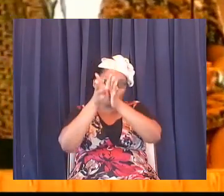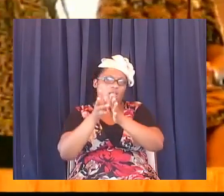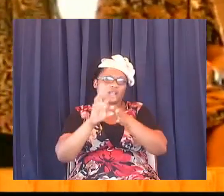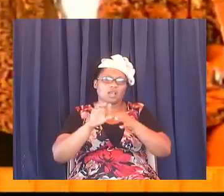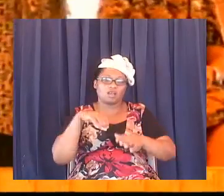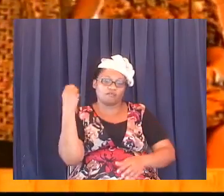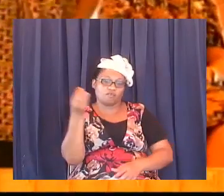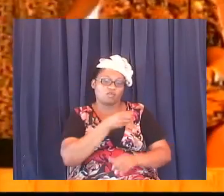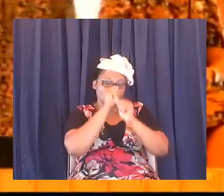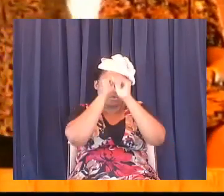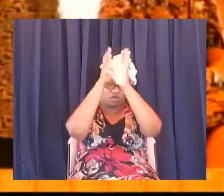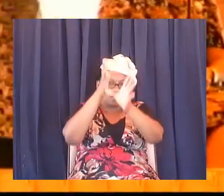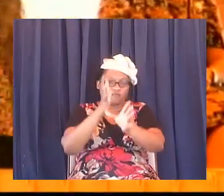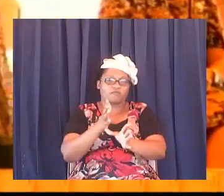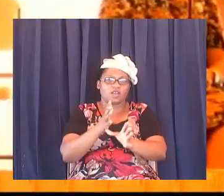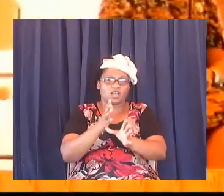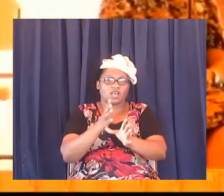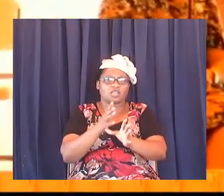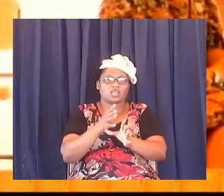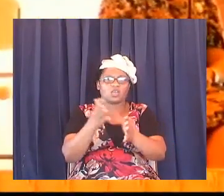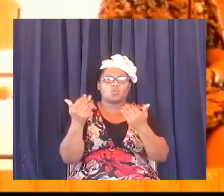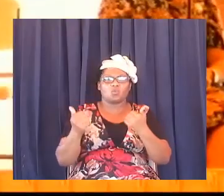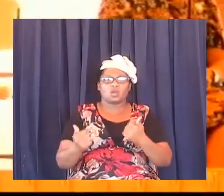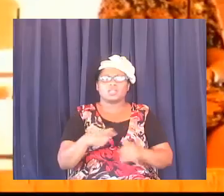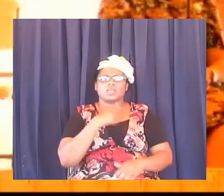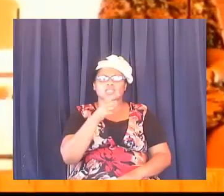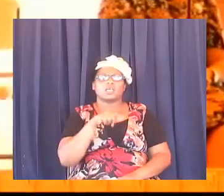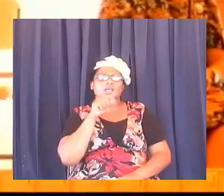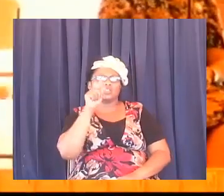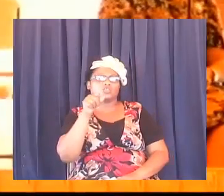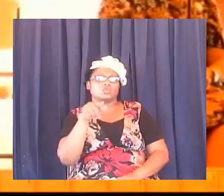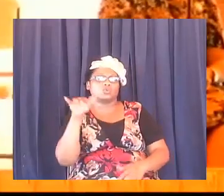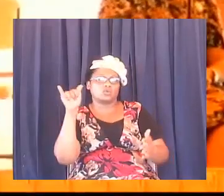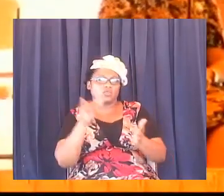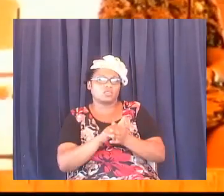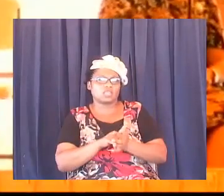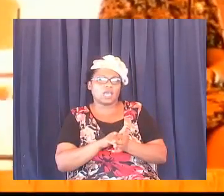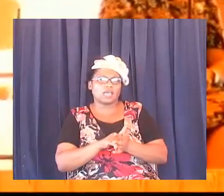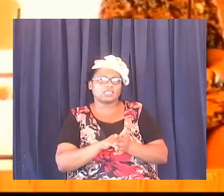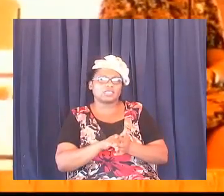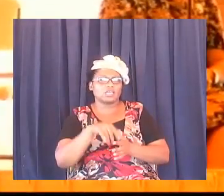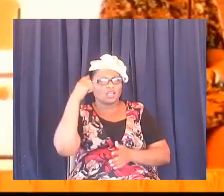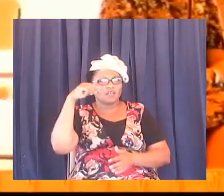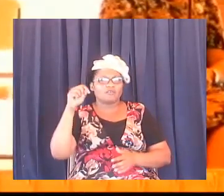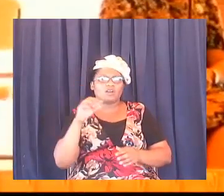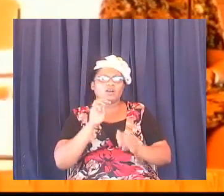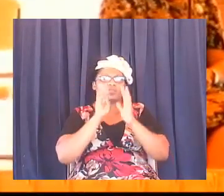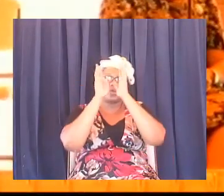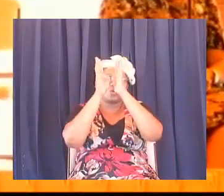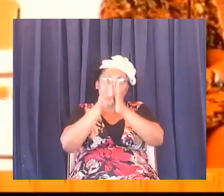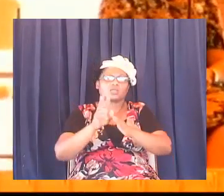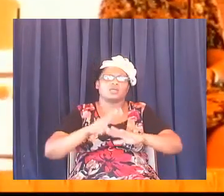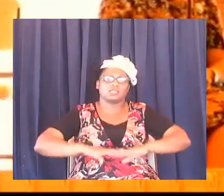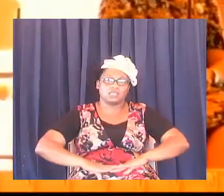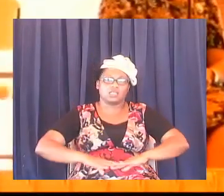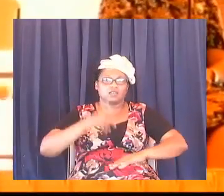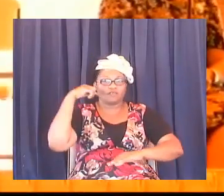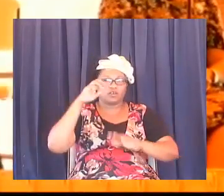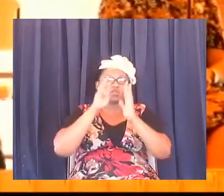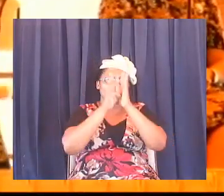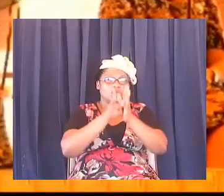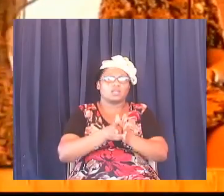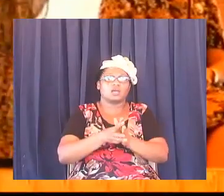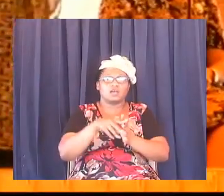I want to tell you that you'd earnestly content for the will of God in your life. Seek for